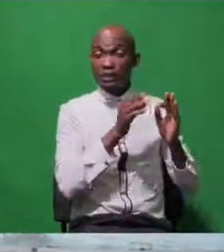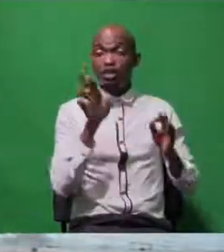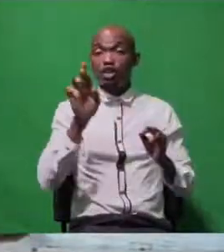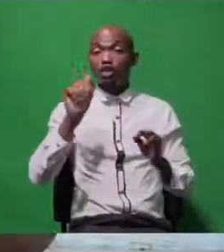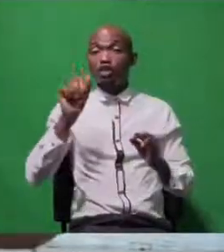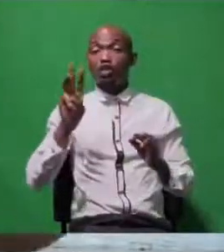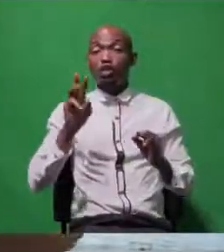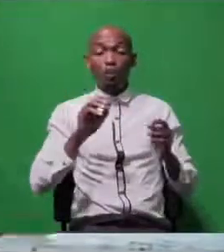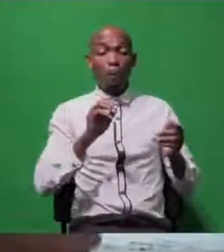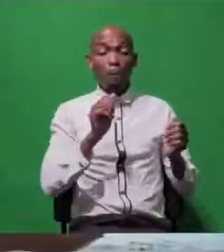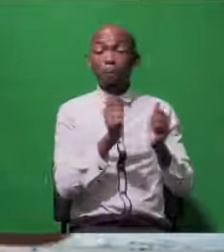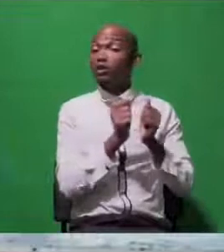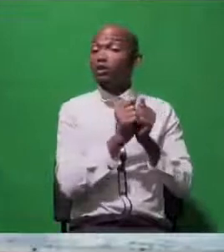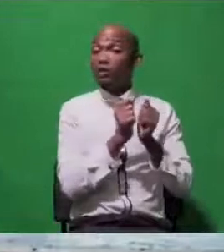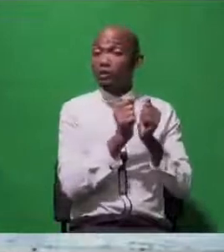materials